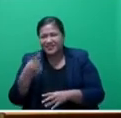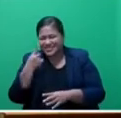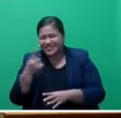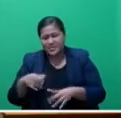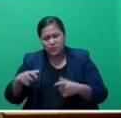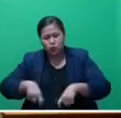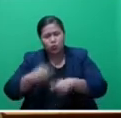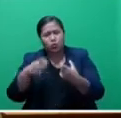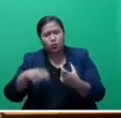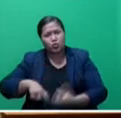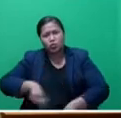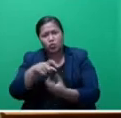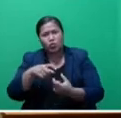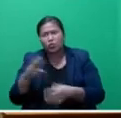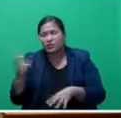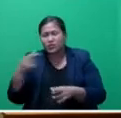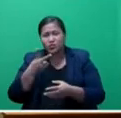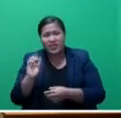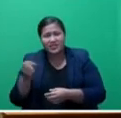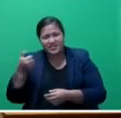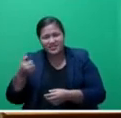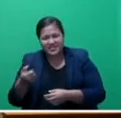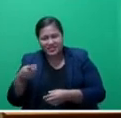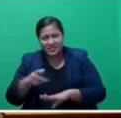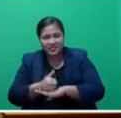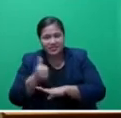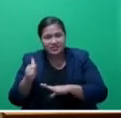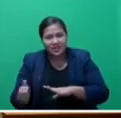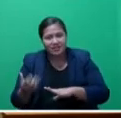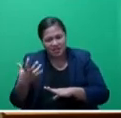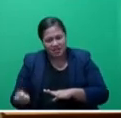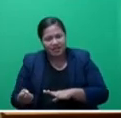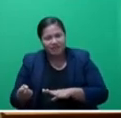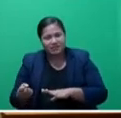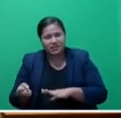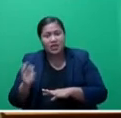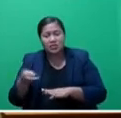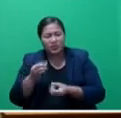2006 proven true, and this government caught up in the web of its own statements, it reflects